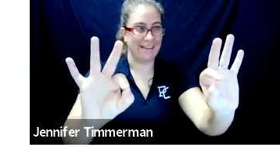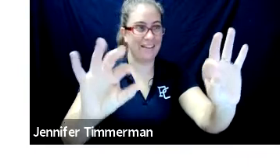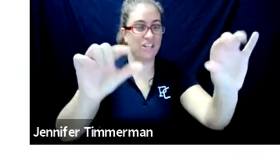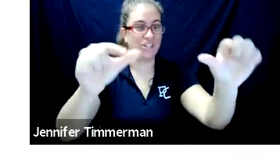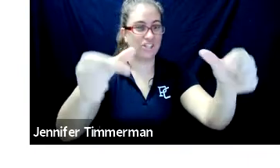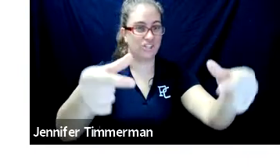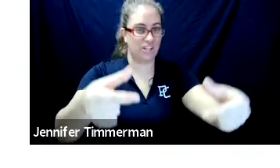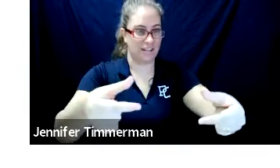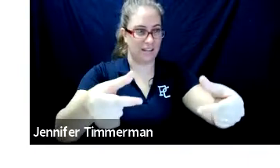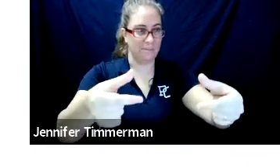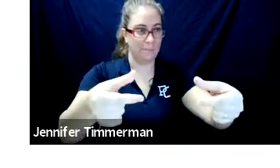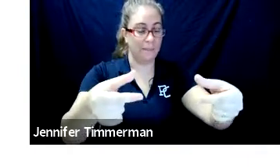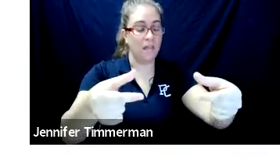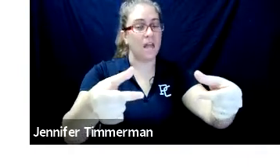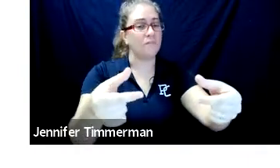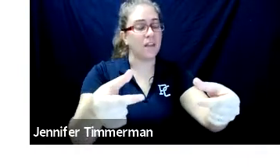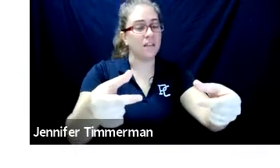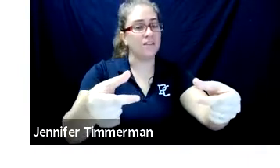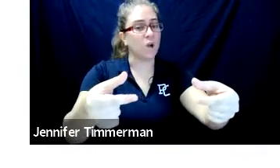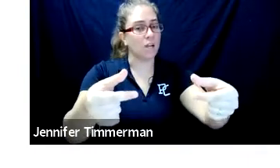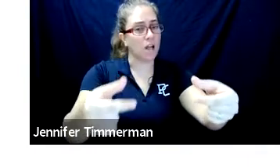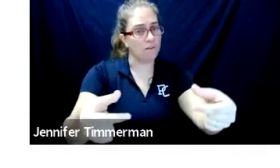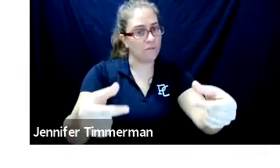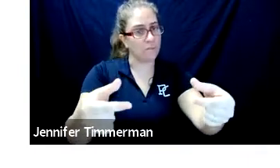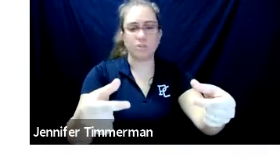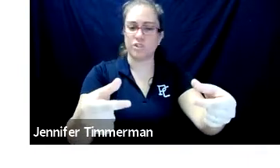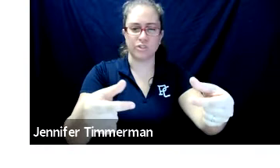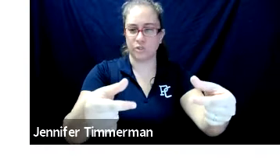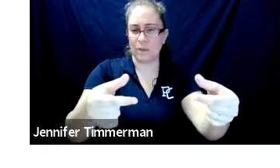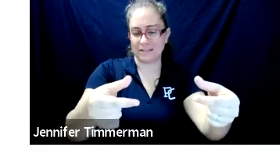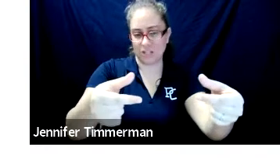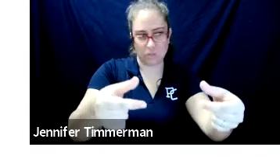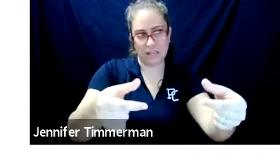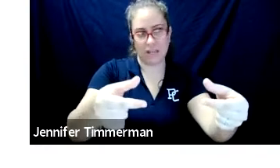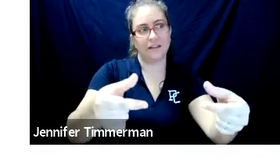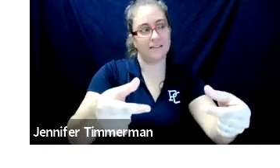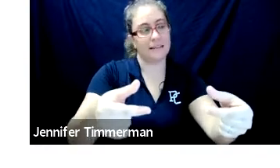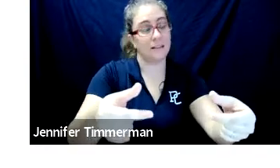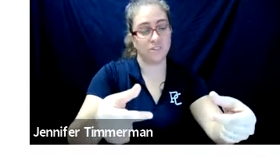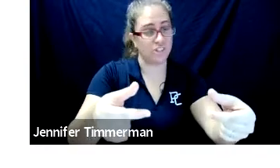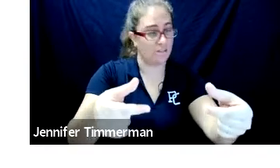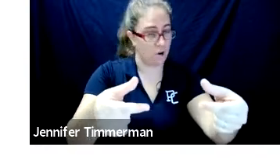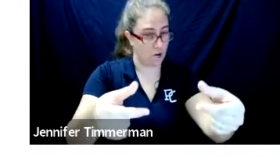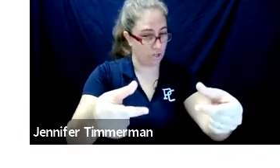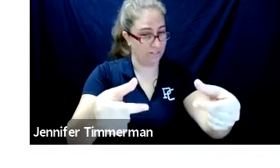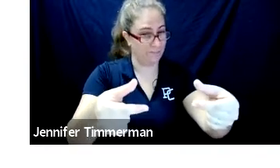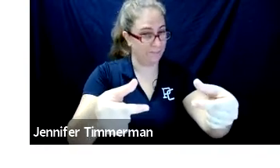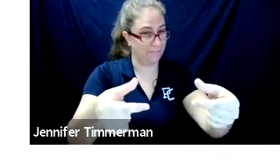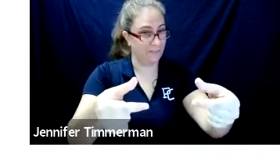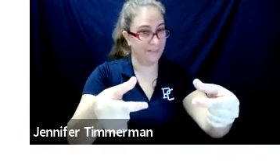Good. G, and if any of these are uncomfortable, just do the best that you can. Sign language should never